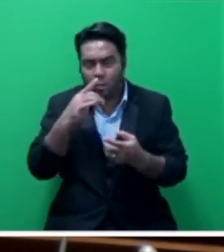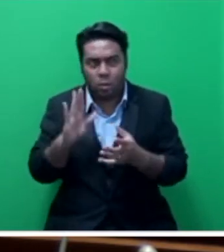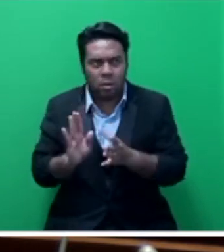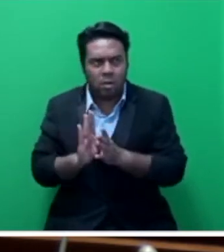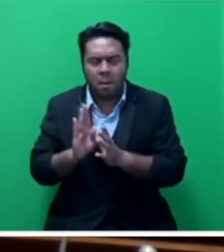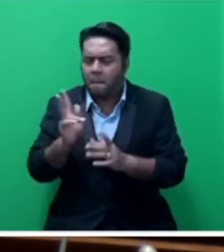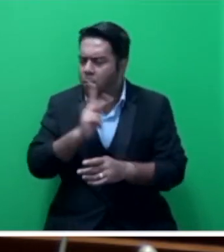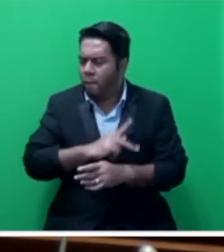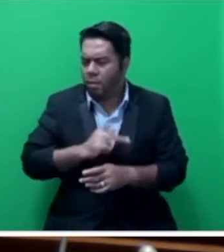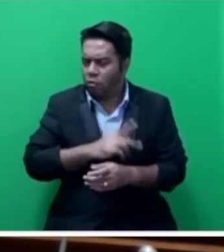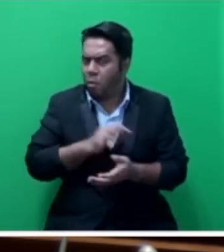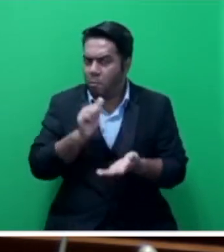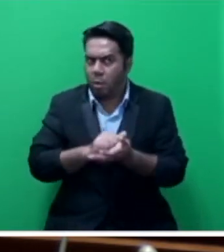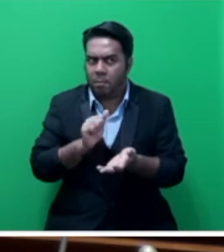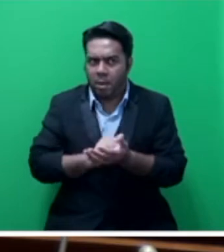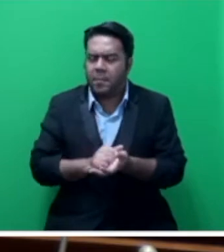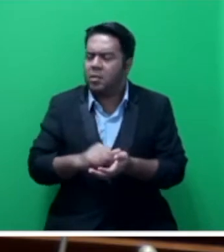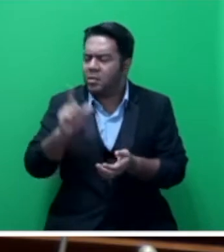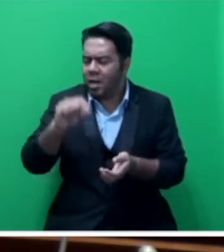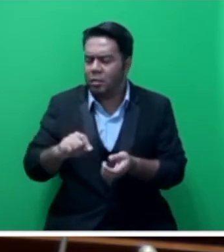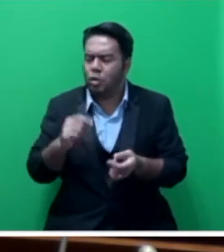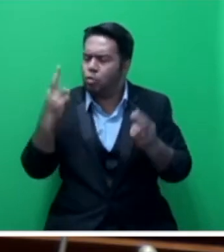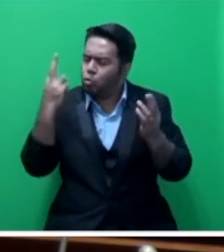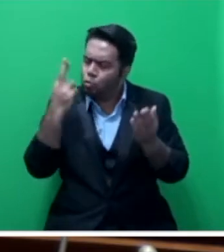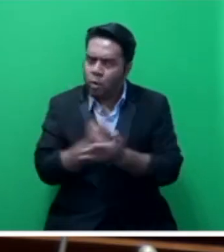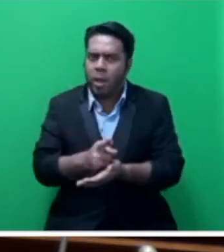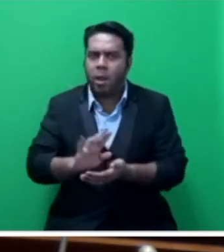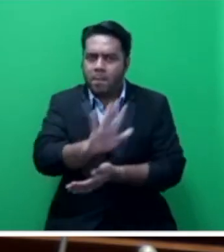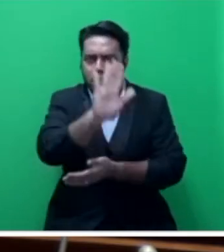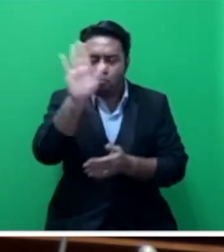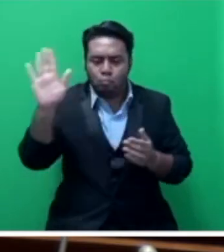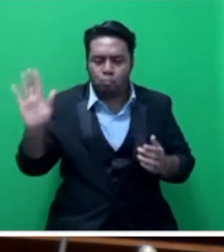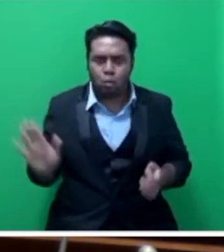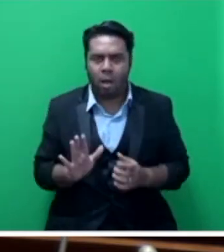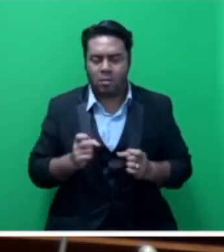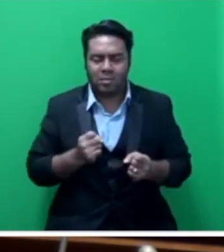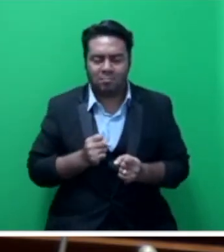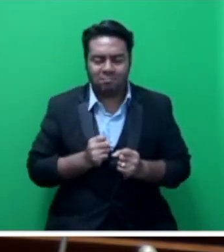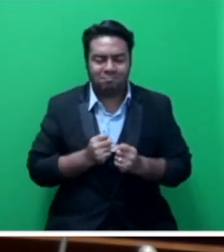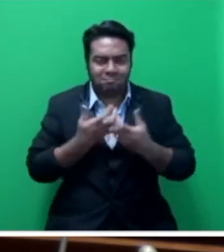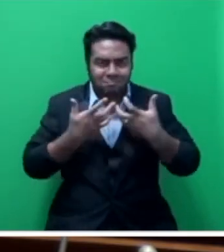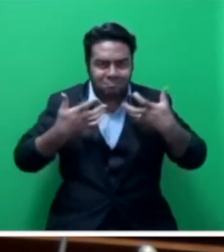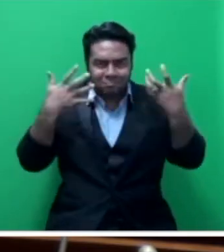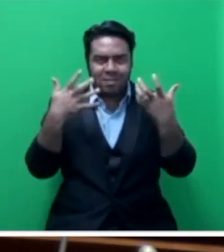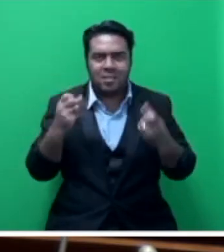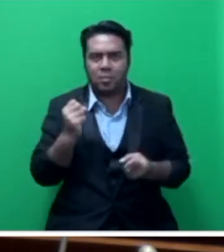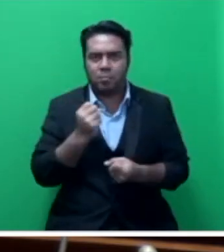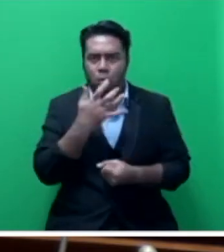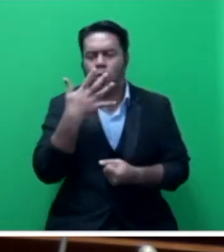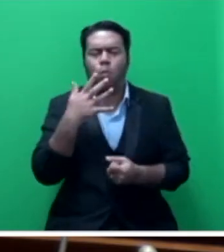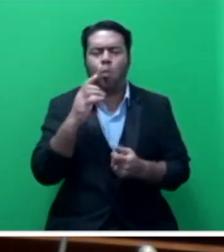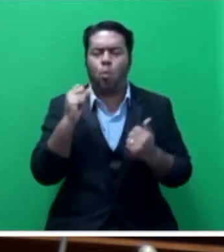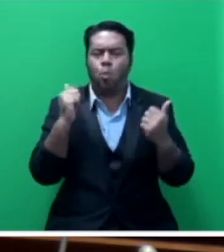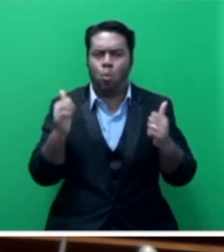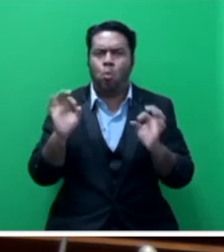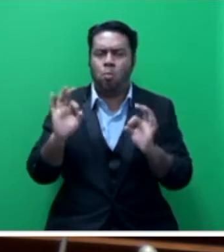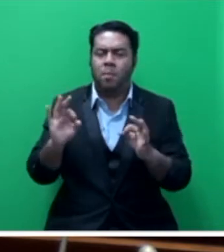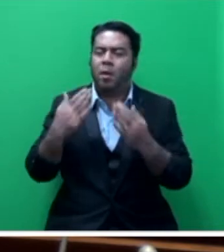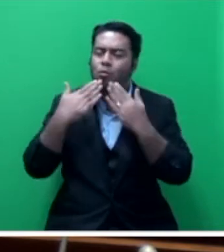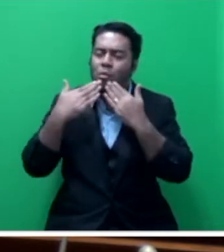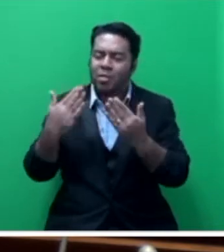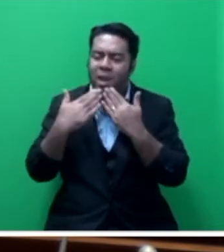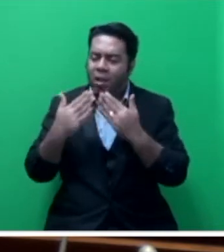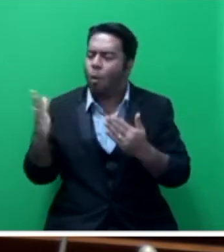done in the true Buller spirit, Mr. Speaker, sir. And I stand in this august house sincerely thanking those